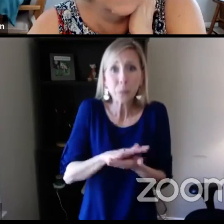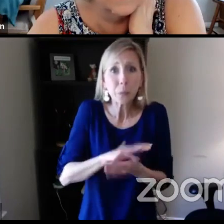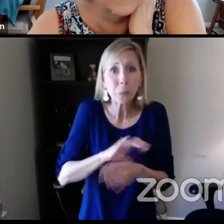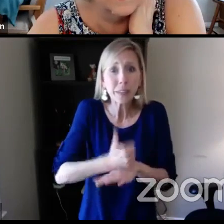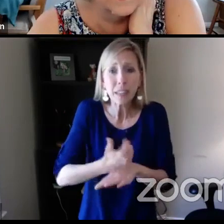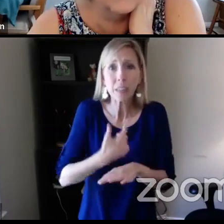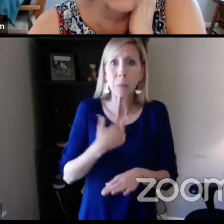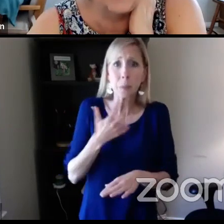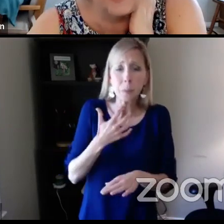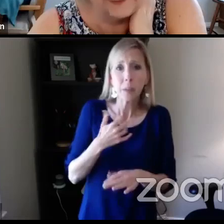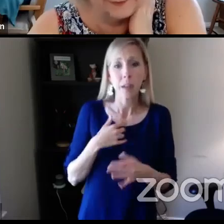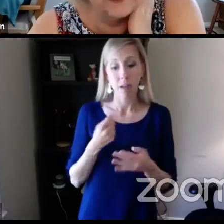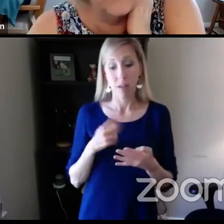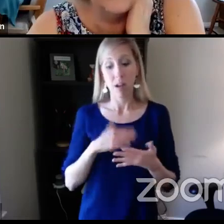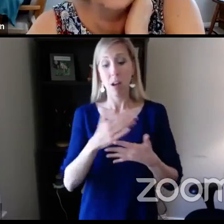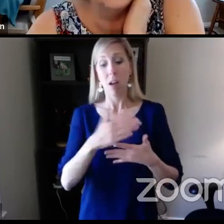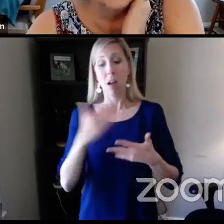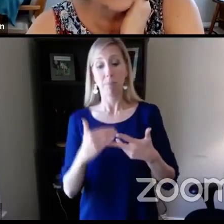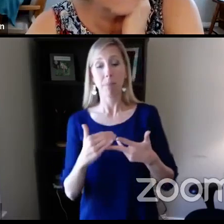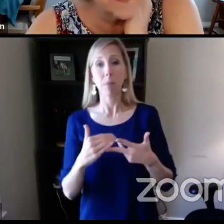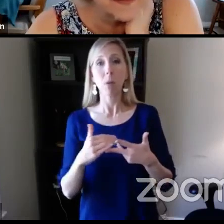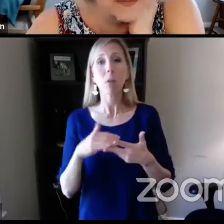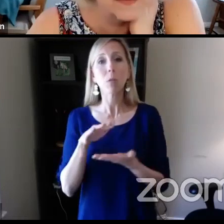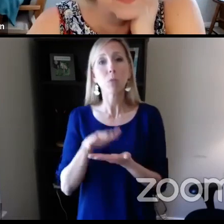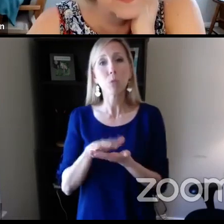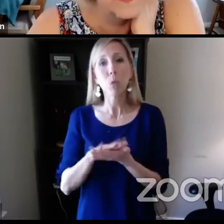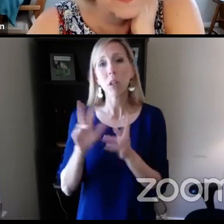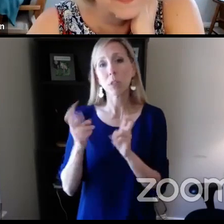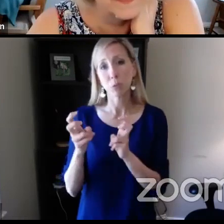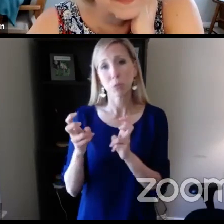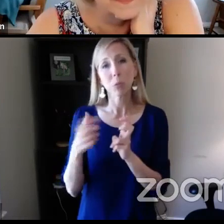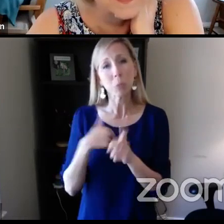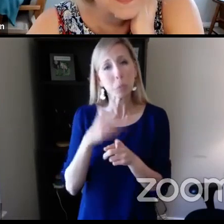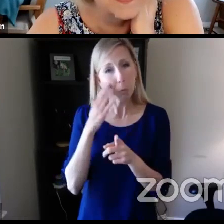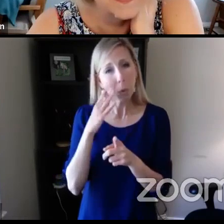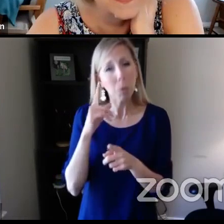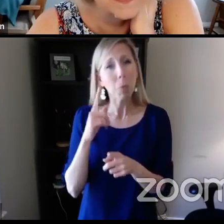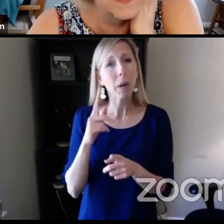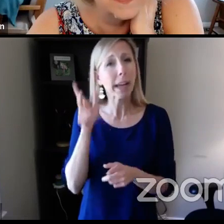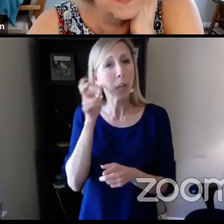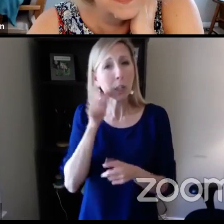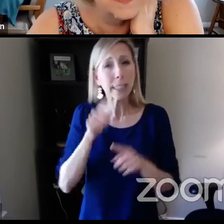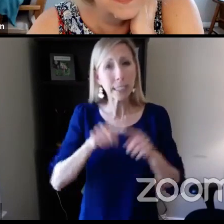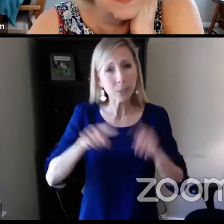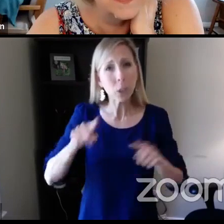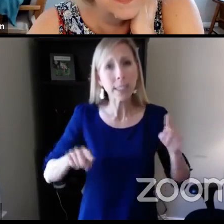social issues, because we know that hearing differences often